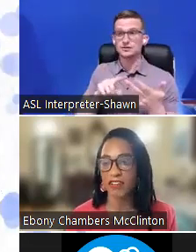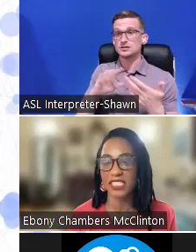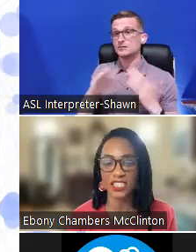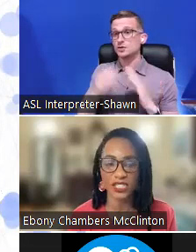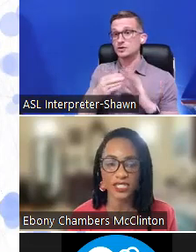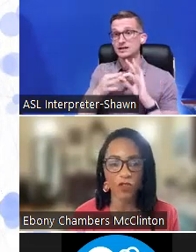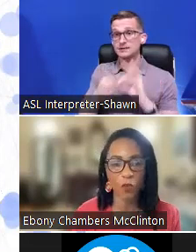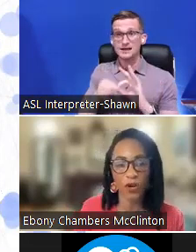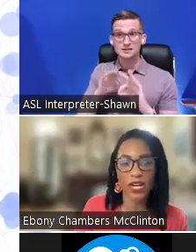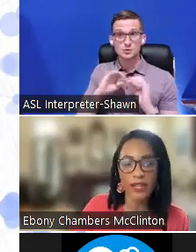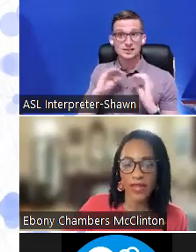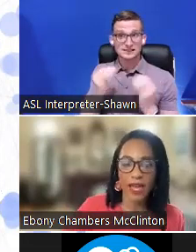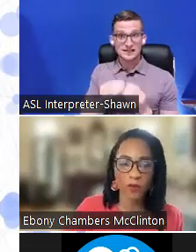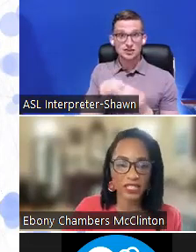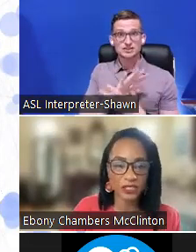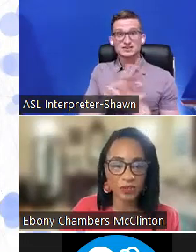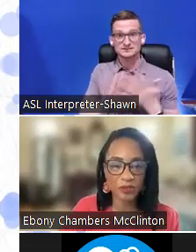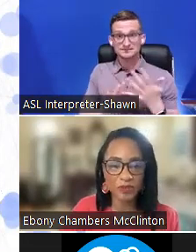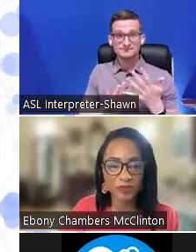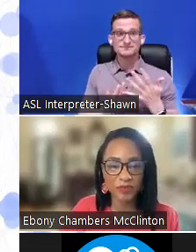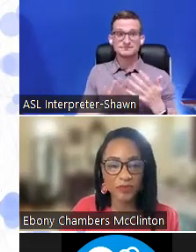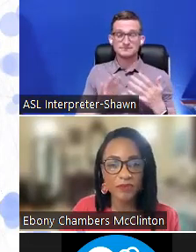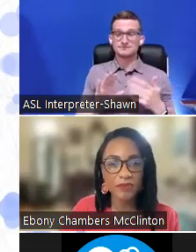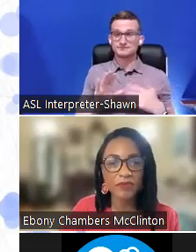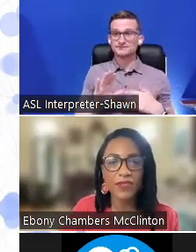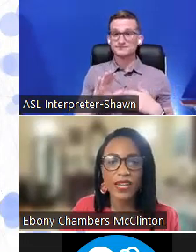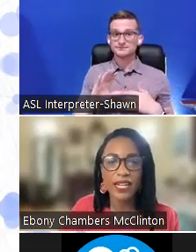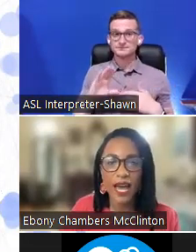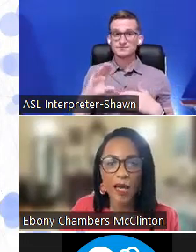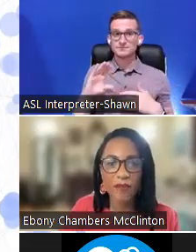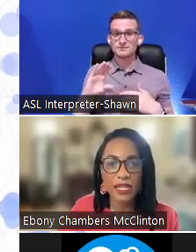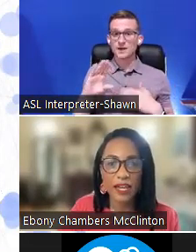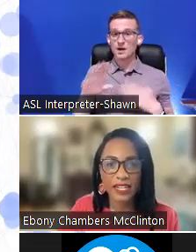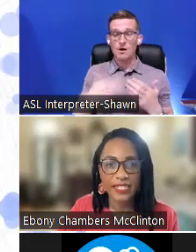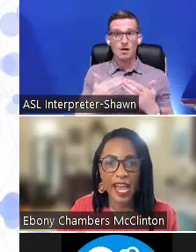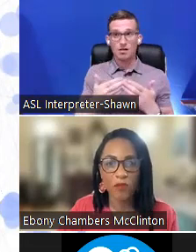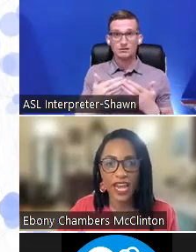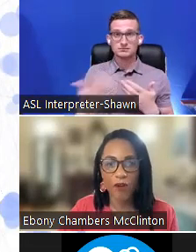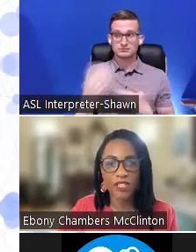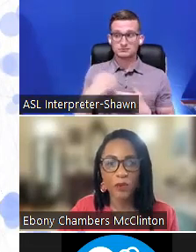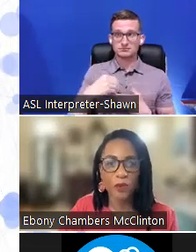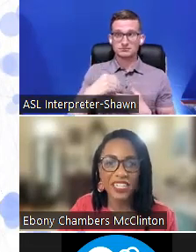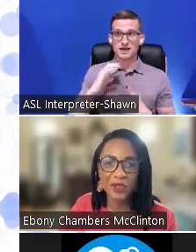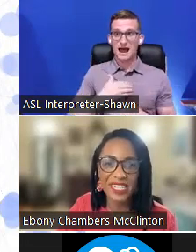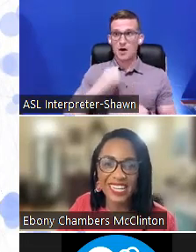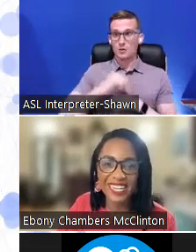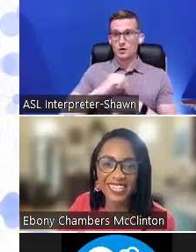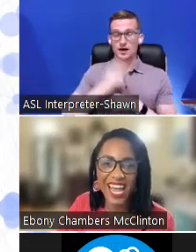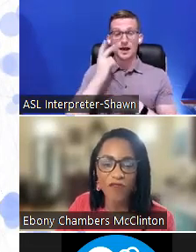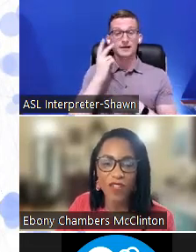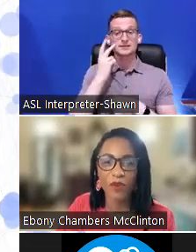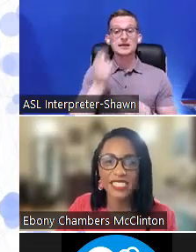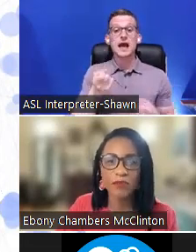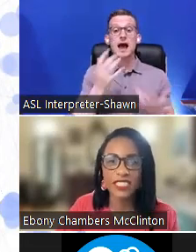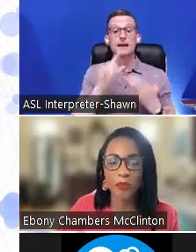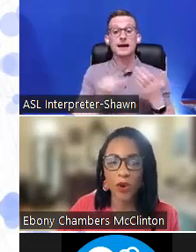different intersections of the work that we do. I see how many hours per week should be set aside